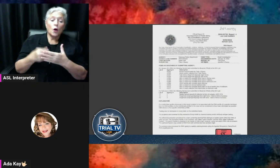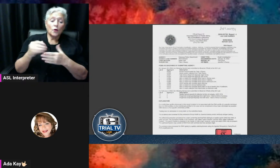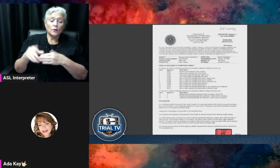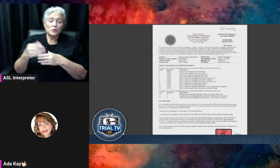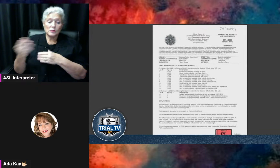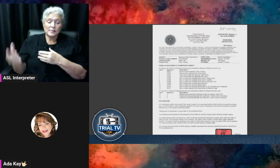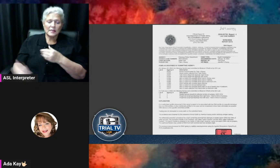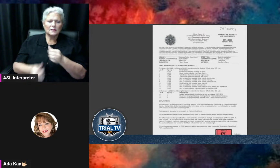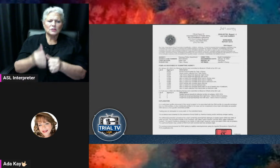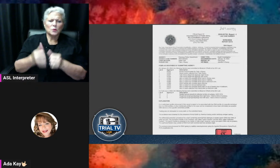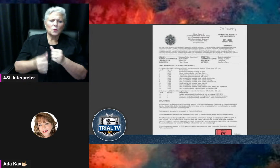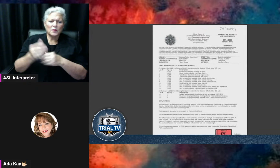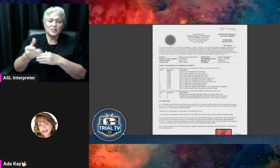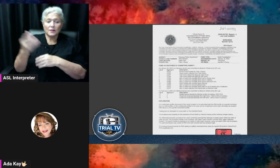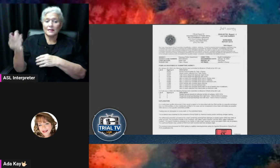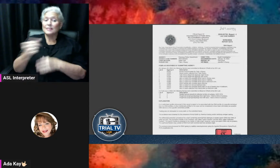not?